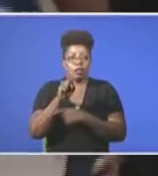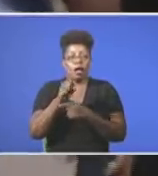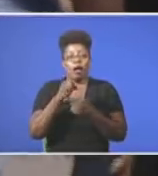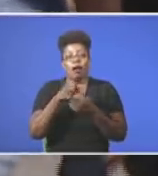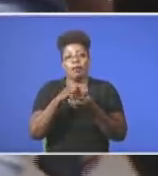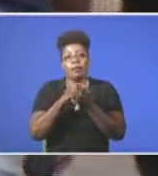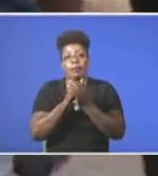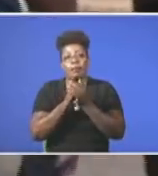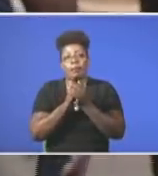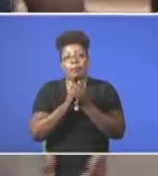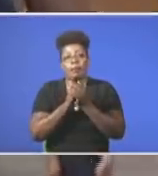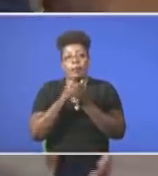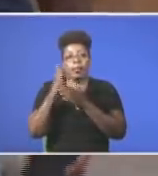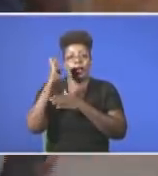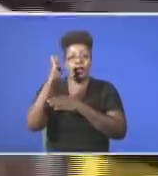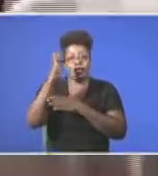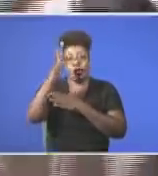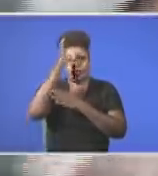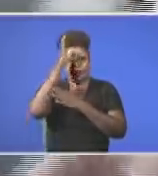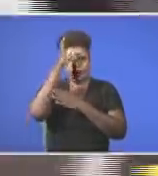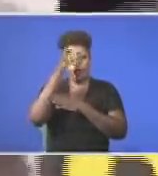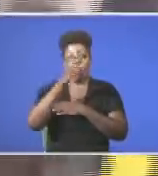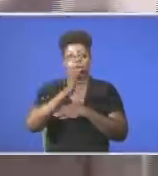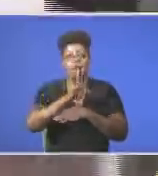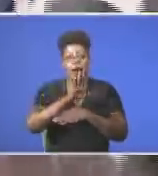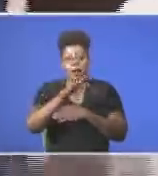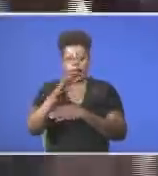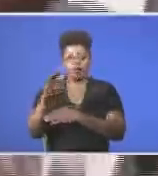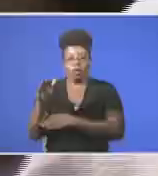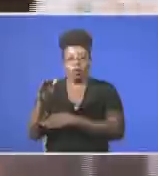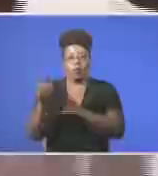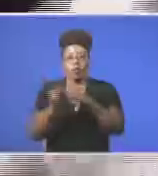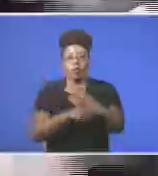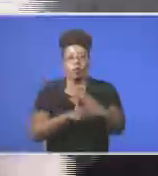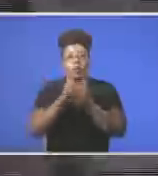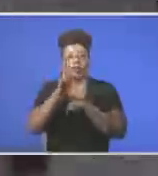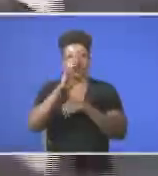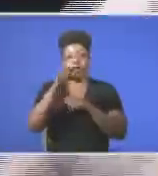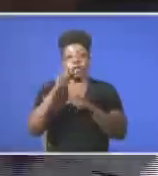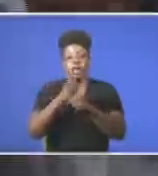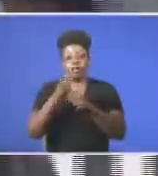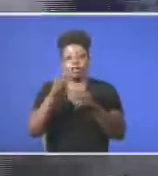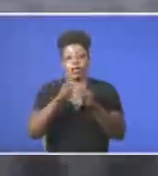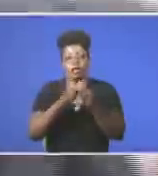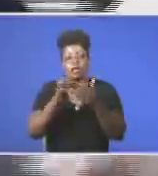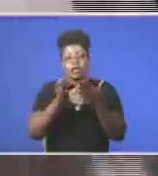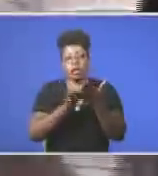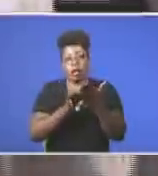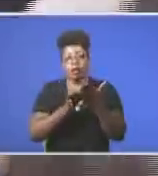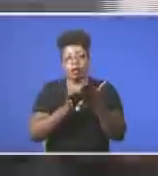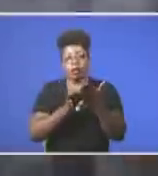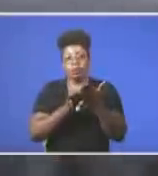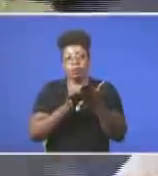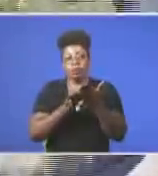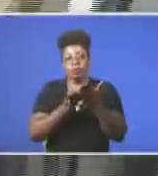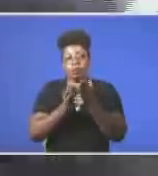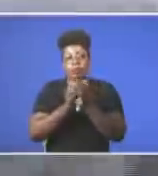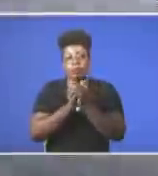a father of 5, pleaded guilty to all charges and was sentenced to 3 years for each count, which will run